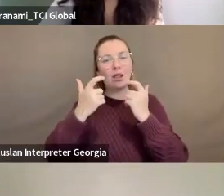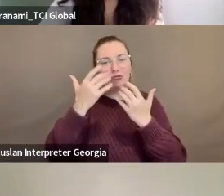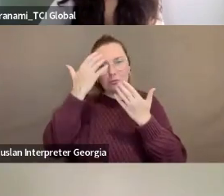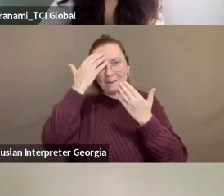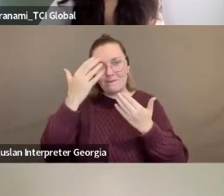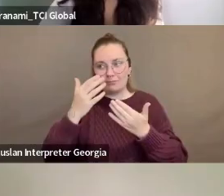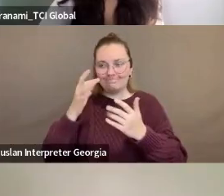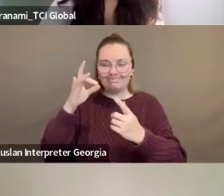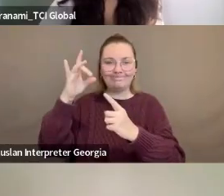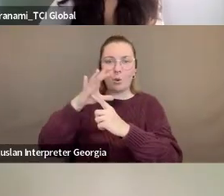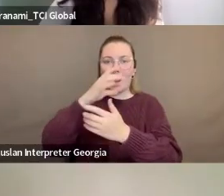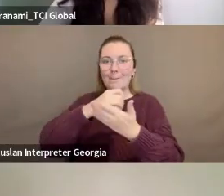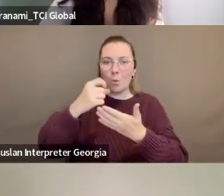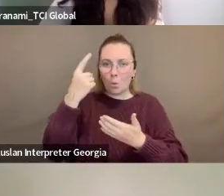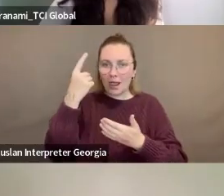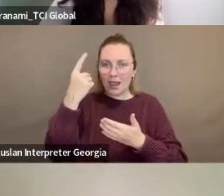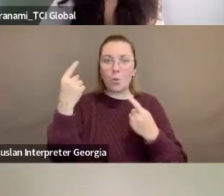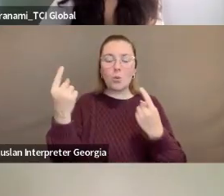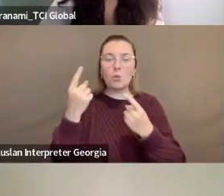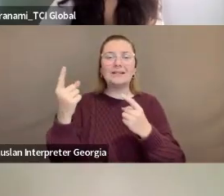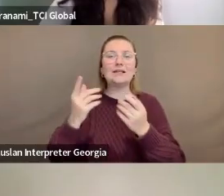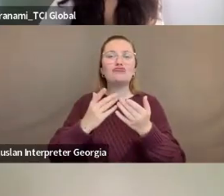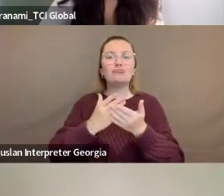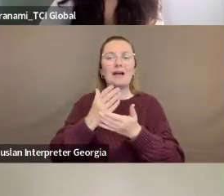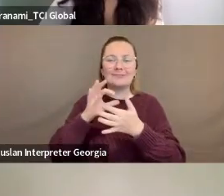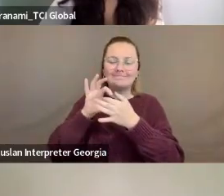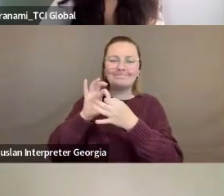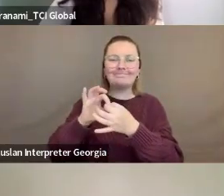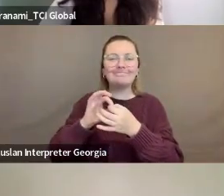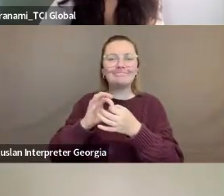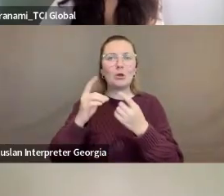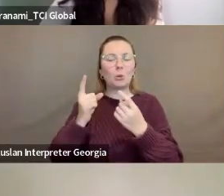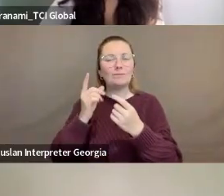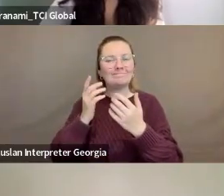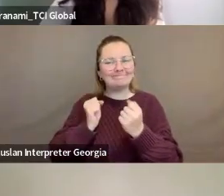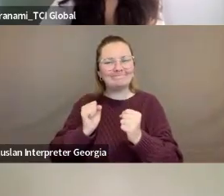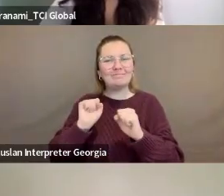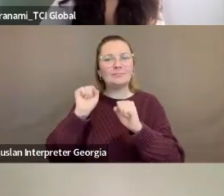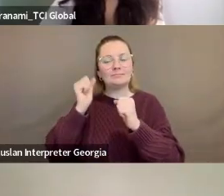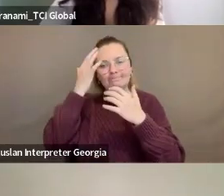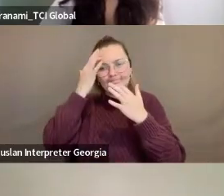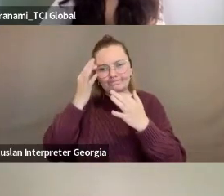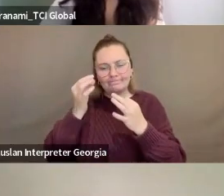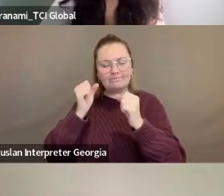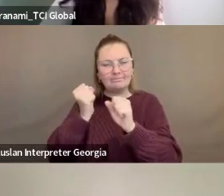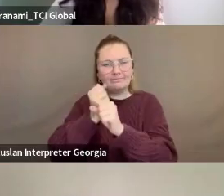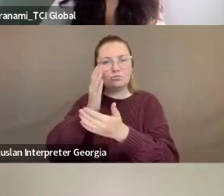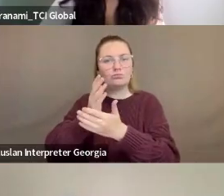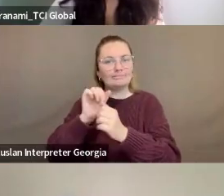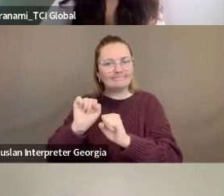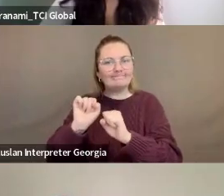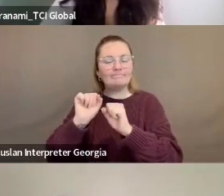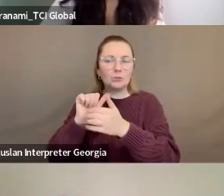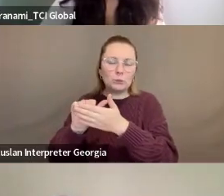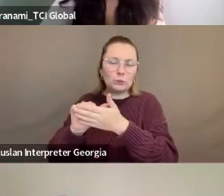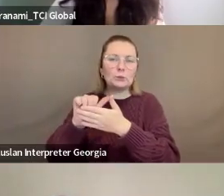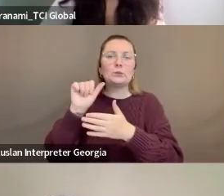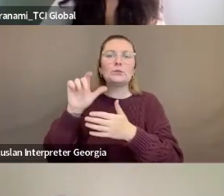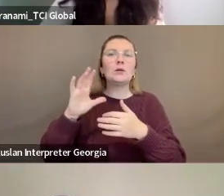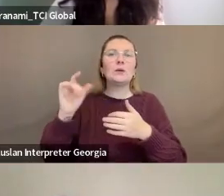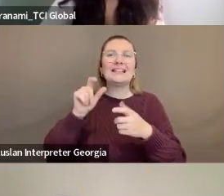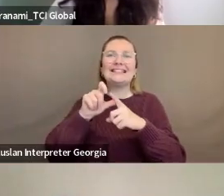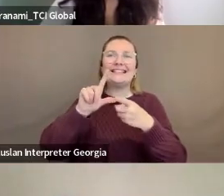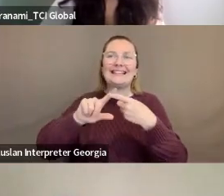lived experience and rights holders' leadership. Our aim today is not to treat deinstitutionalisation as a